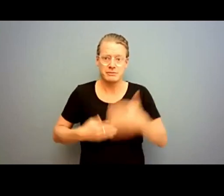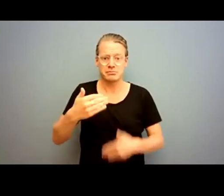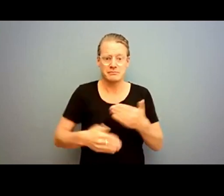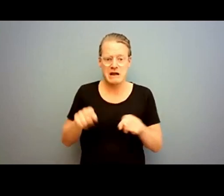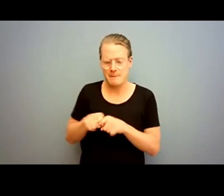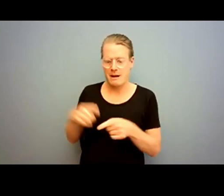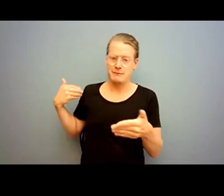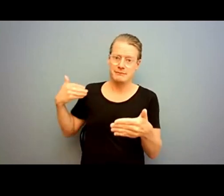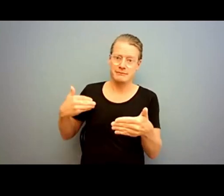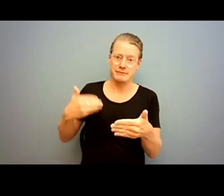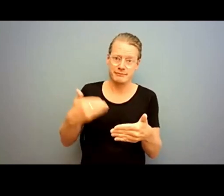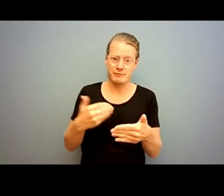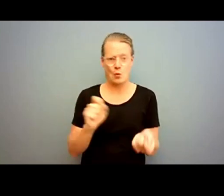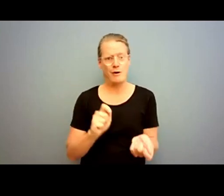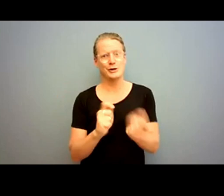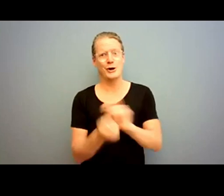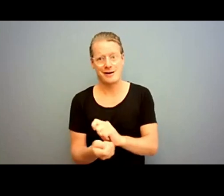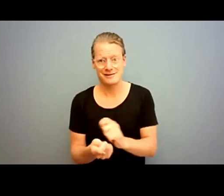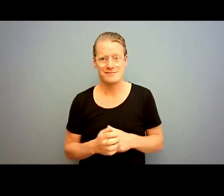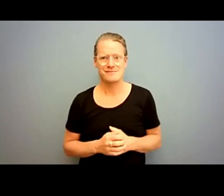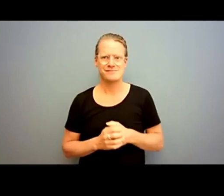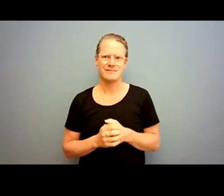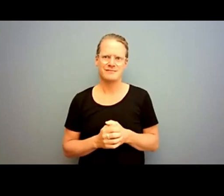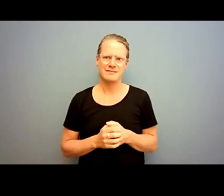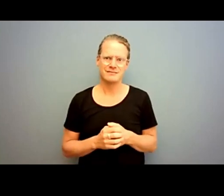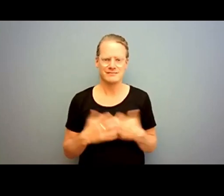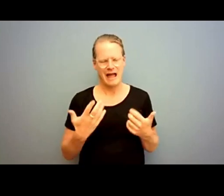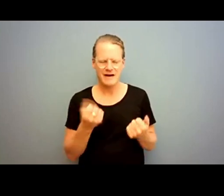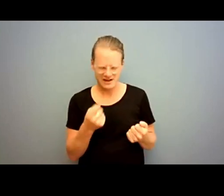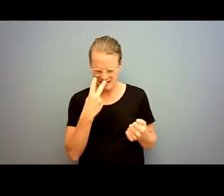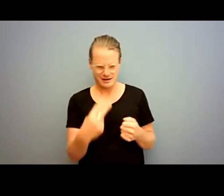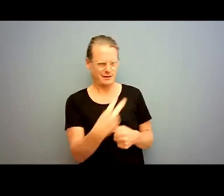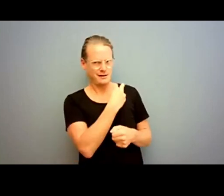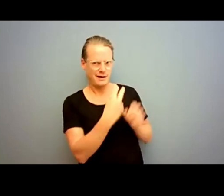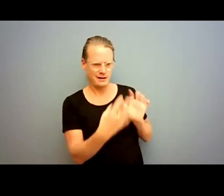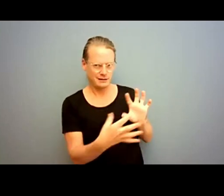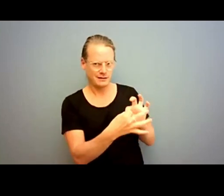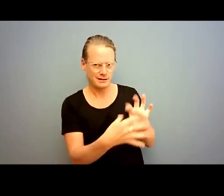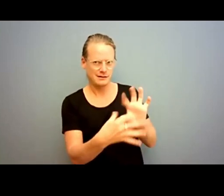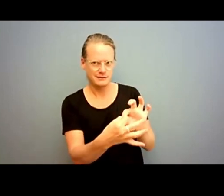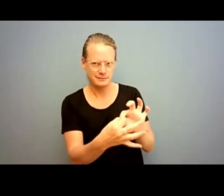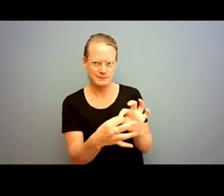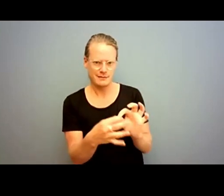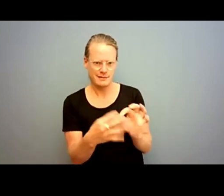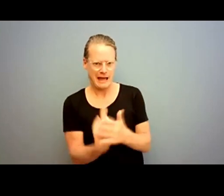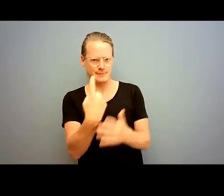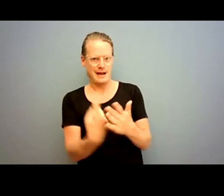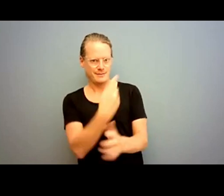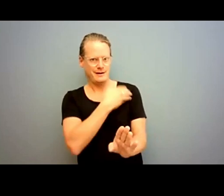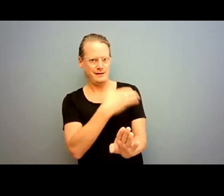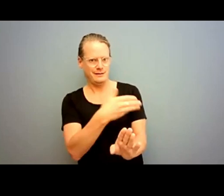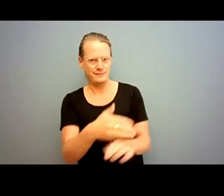disability and indigeneity. One can see the full panoply of rights, civil,